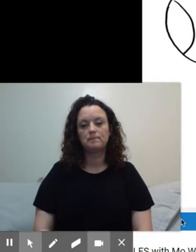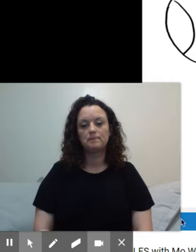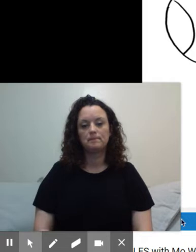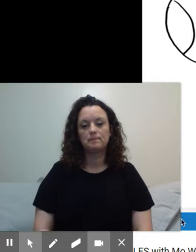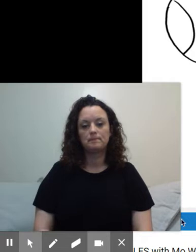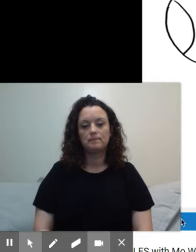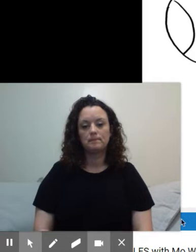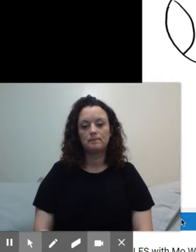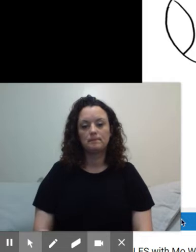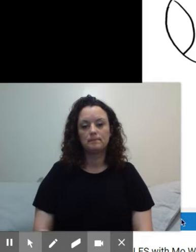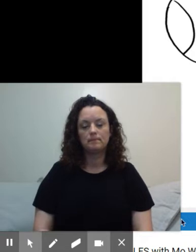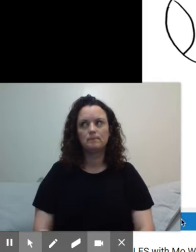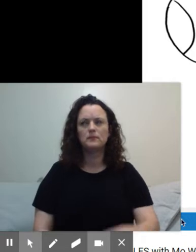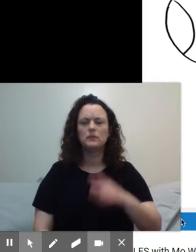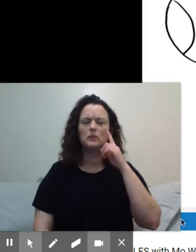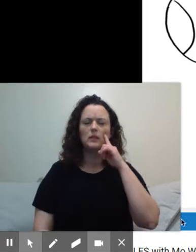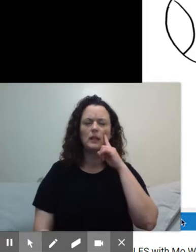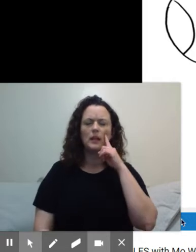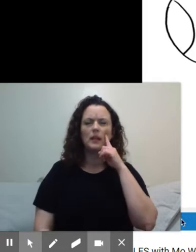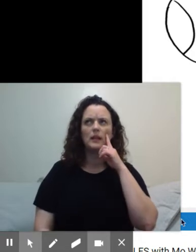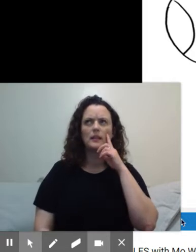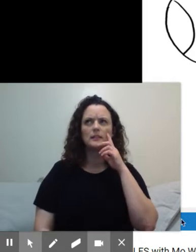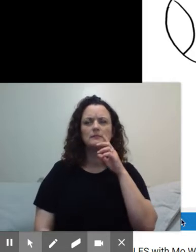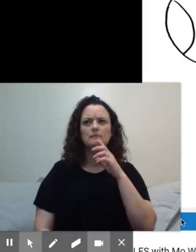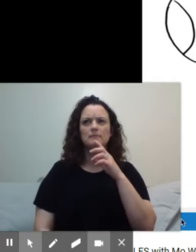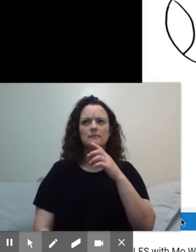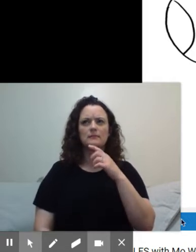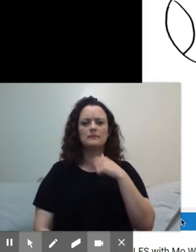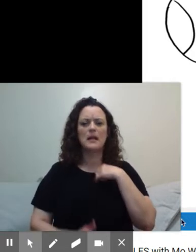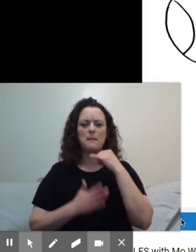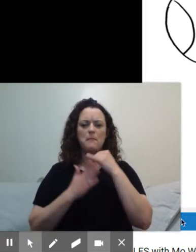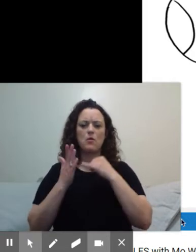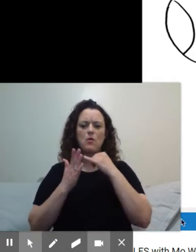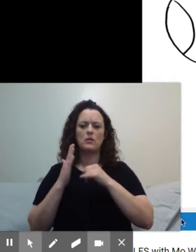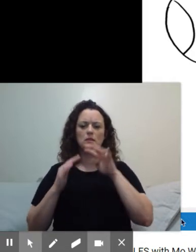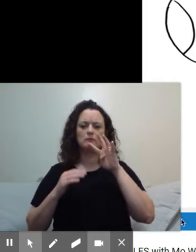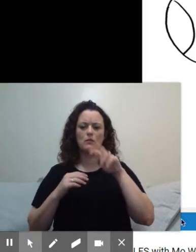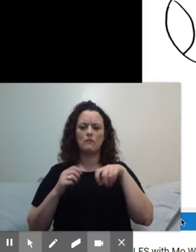Man, you would think after making art for 40 years that I'd be better at this.